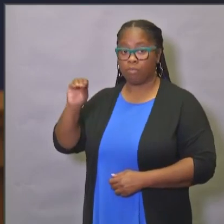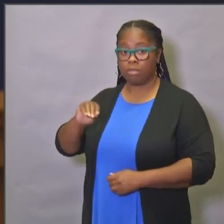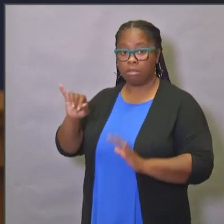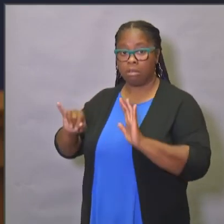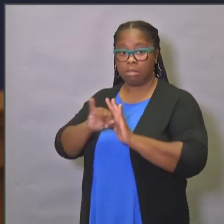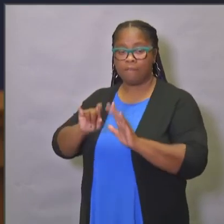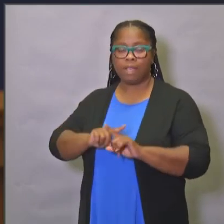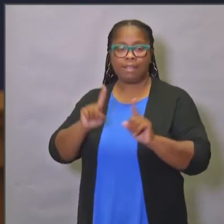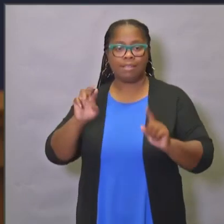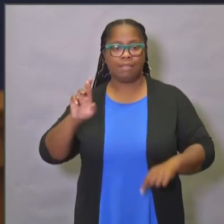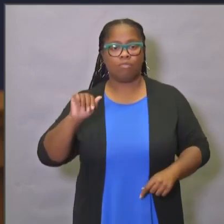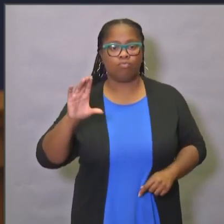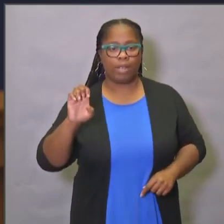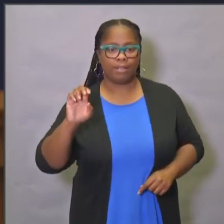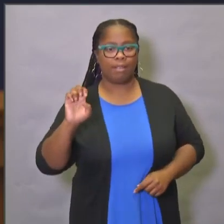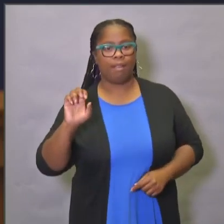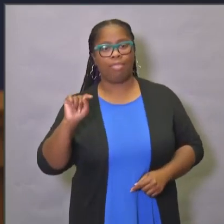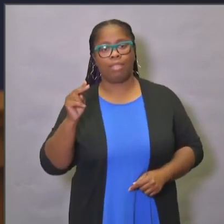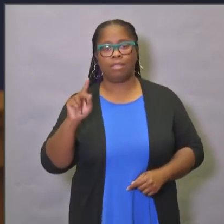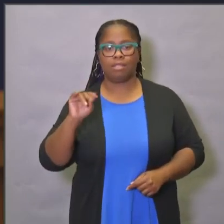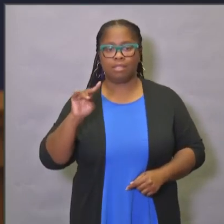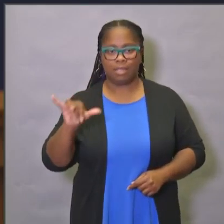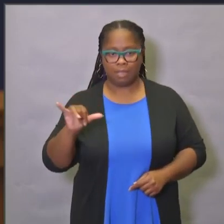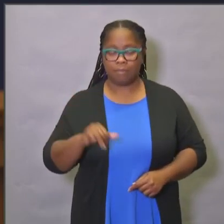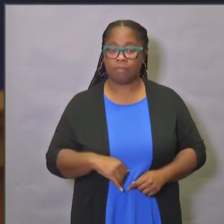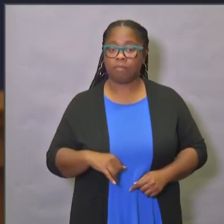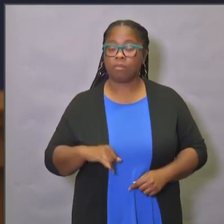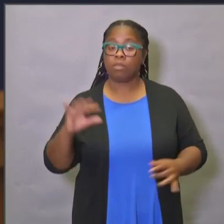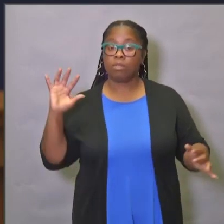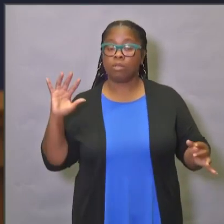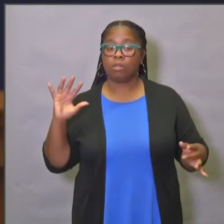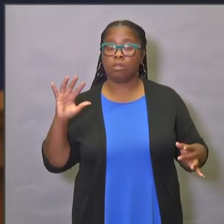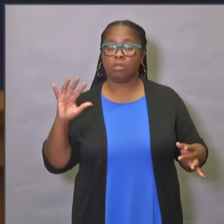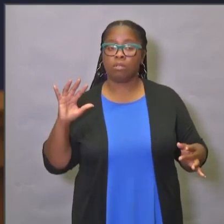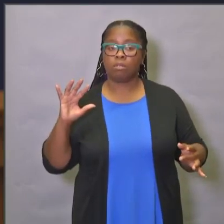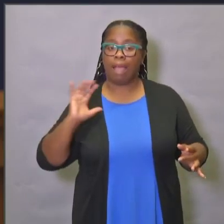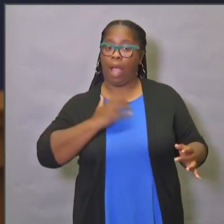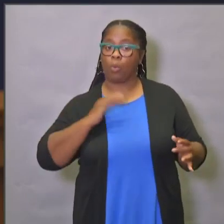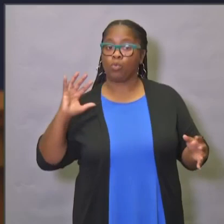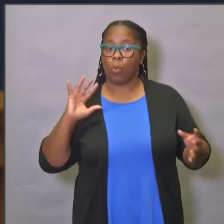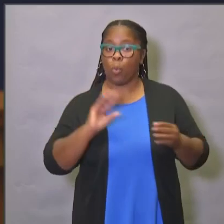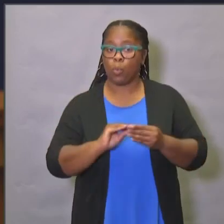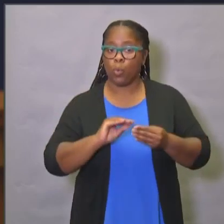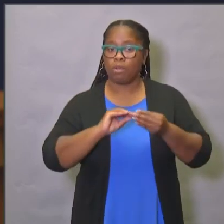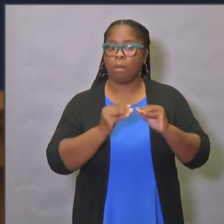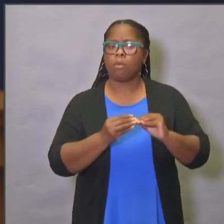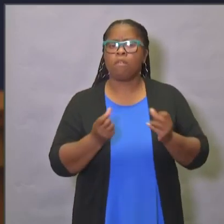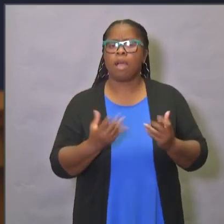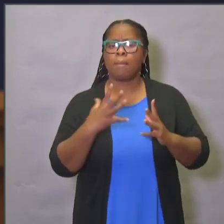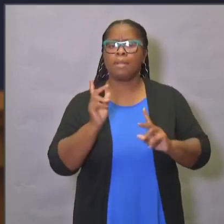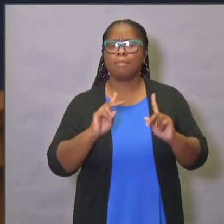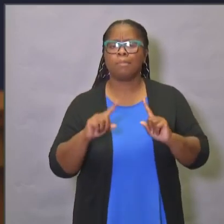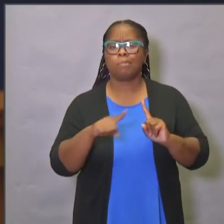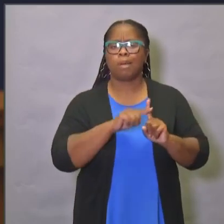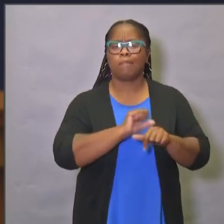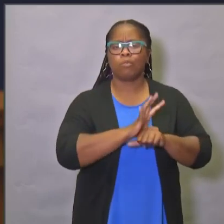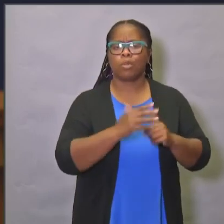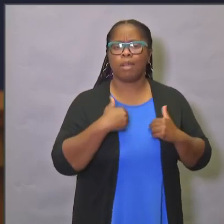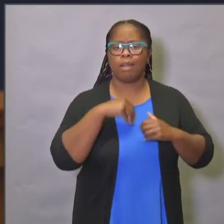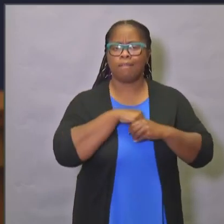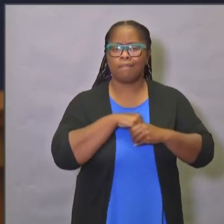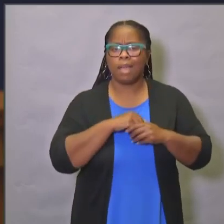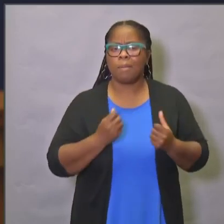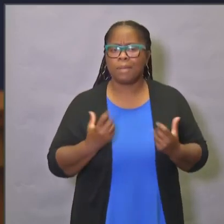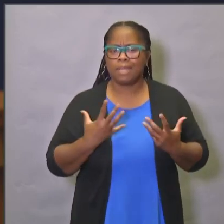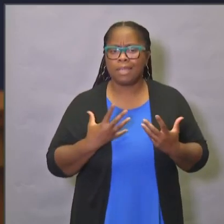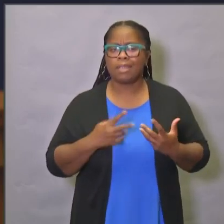identified with another race or ethnicity. This brings the our total number of cases now in LA County